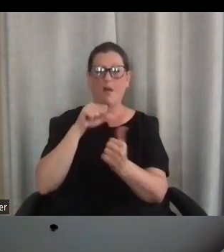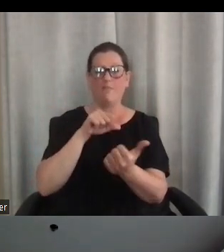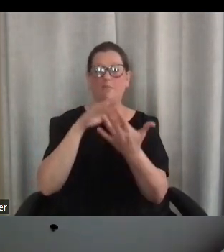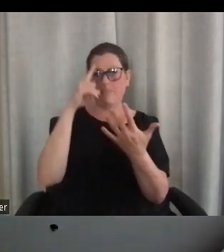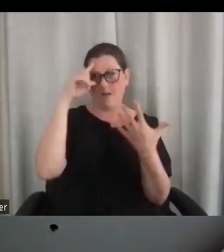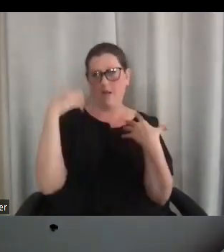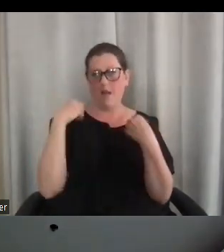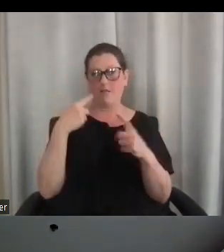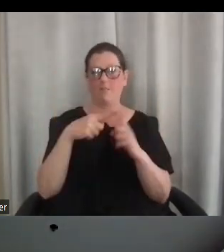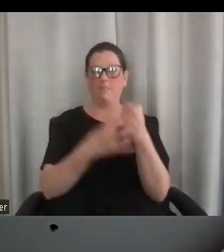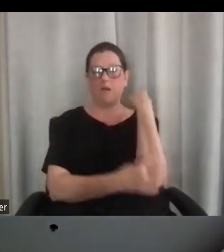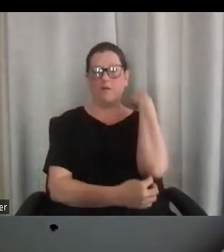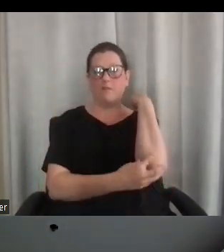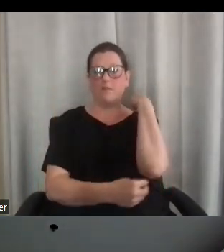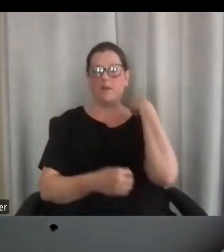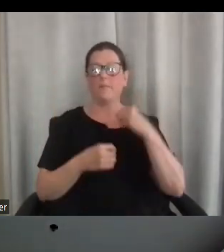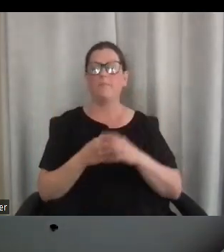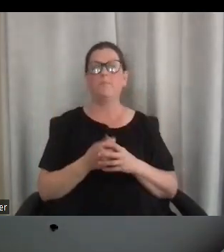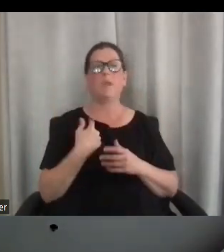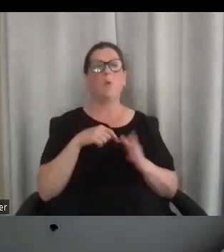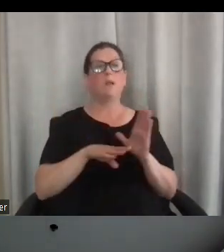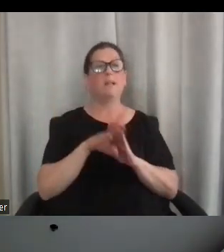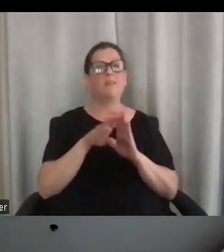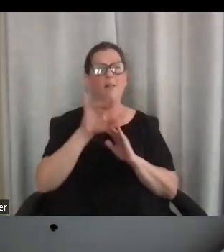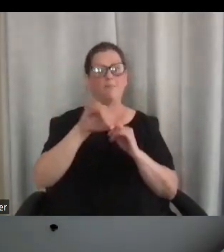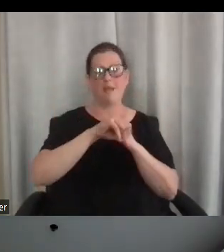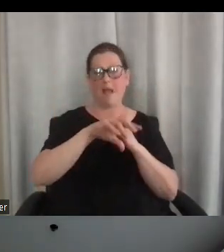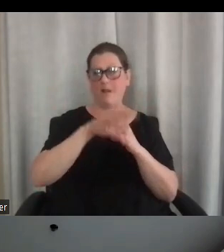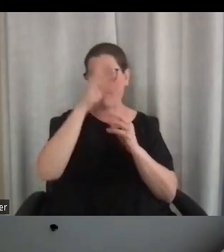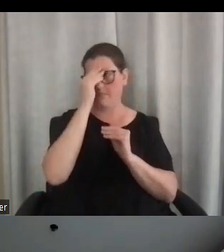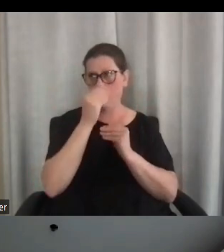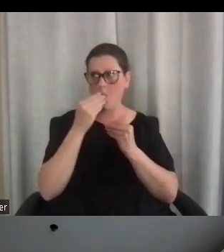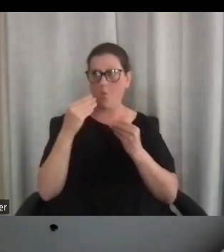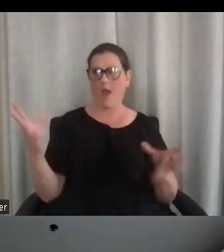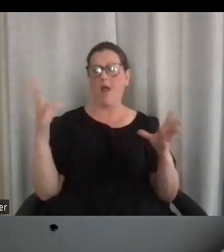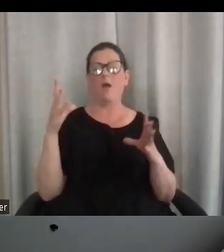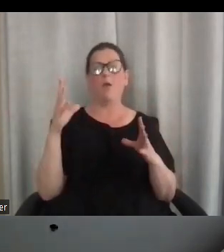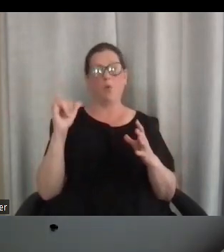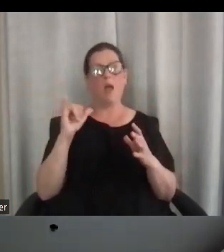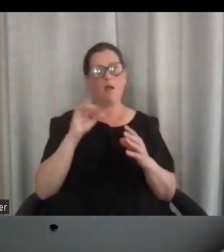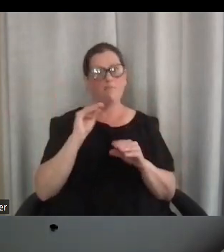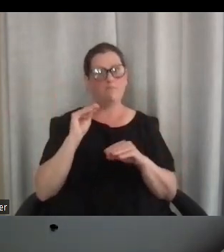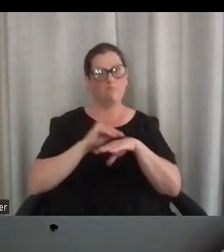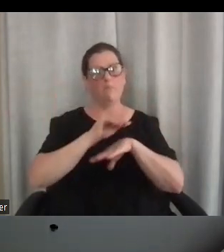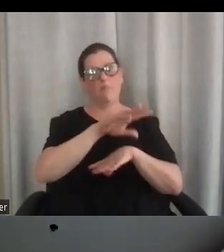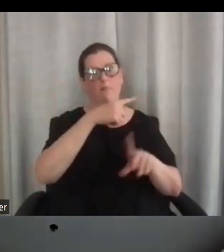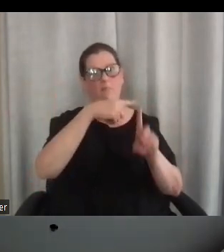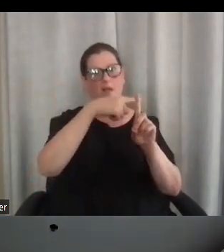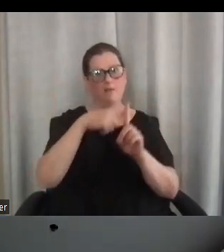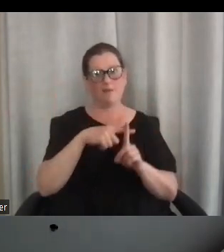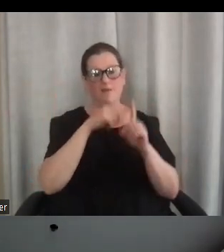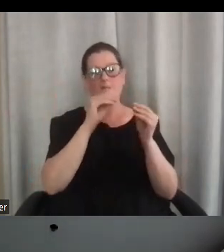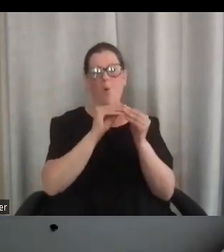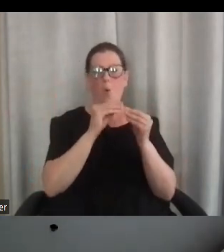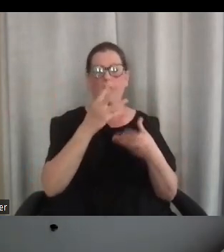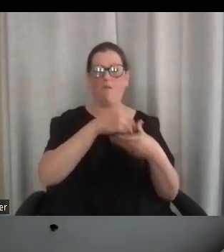poverty. So we developed a campaign to raise awareness that PACEs can be instilled in every child's life to help combat the impact of